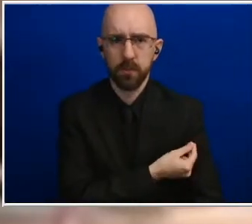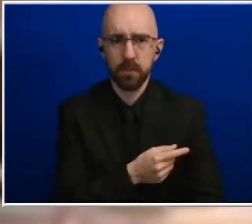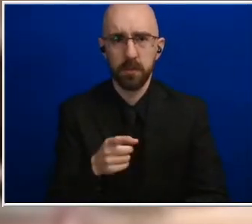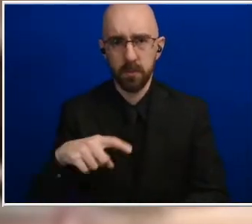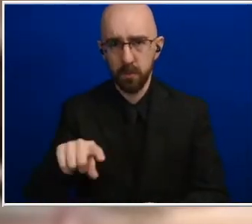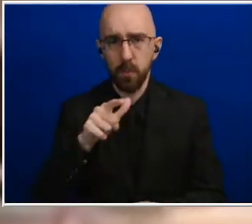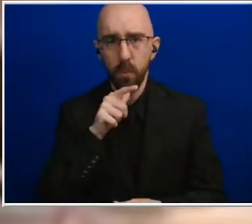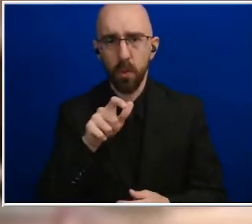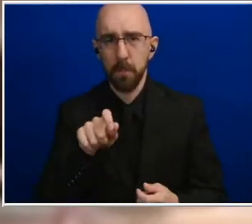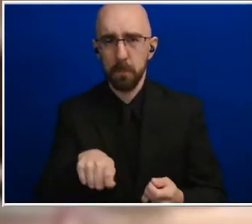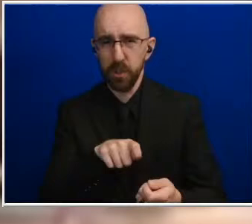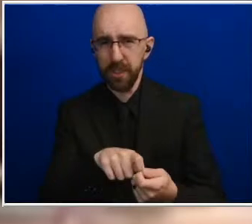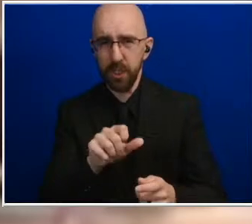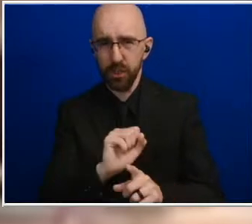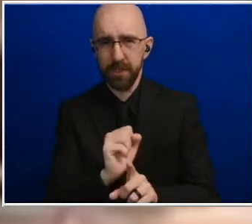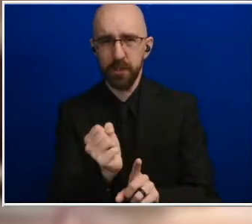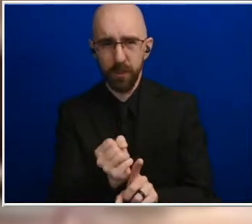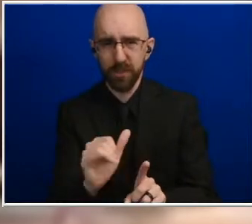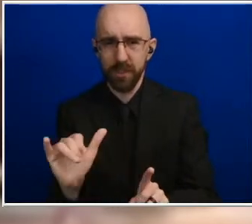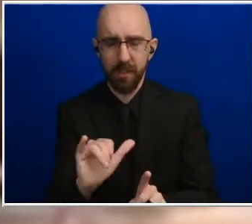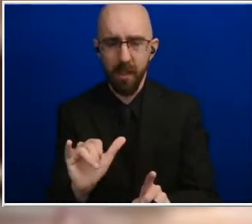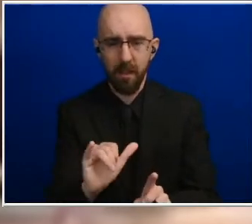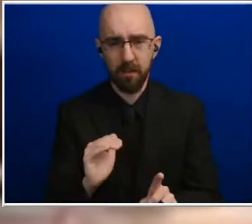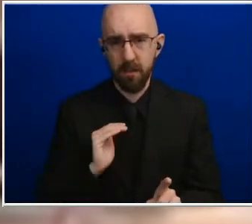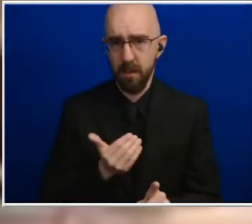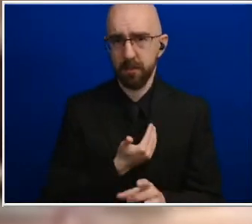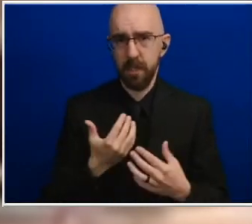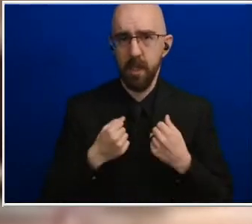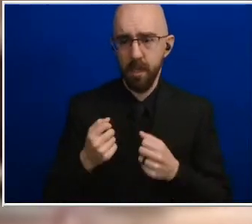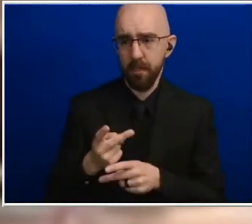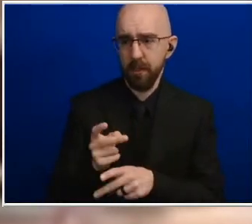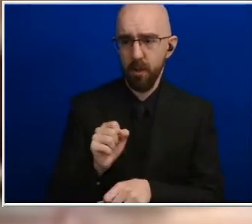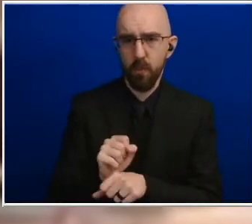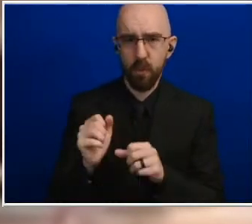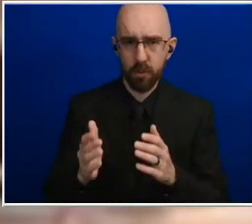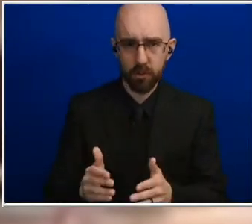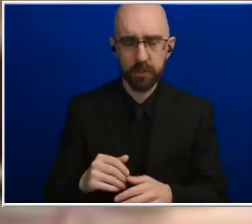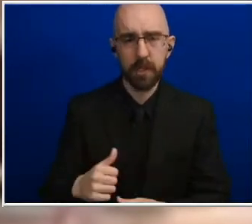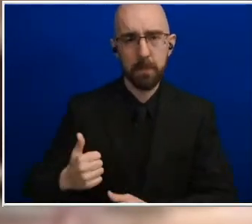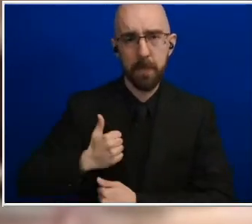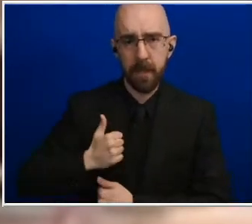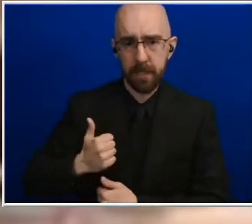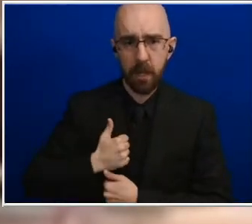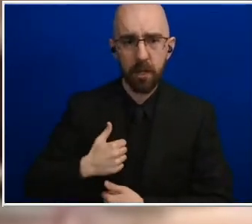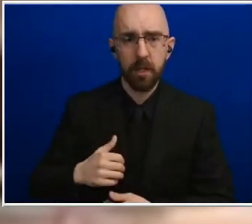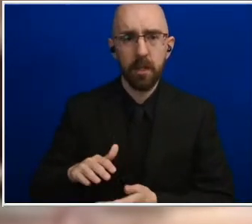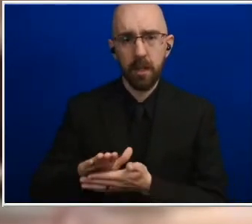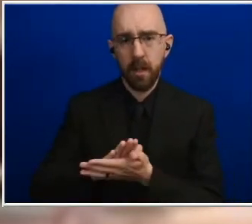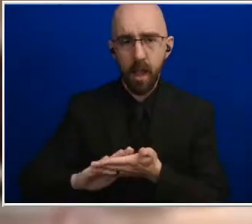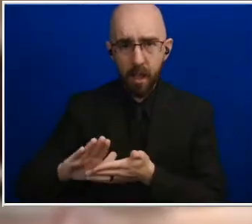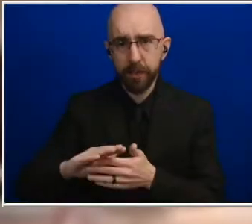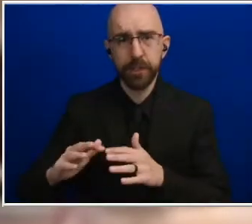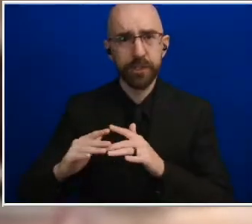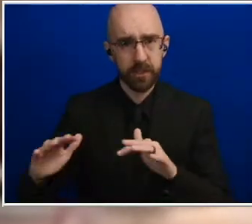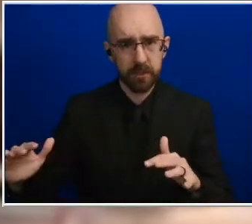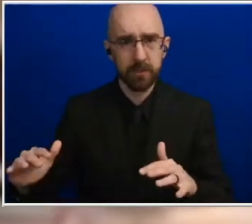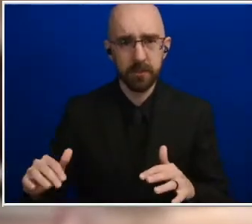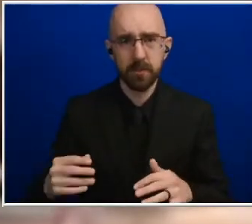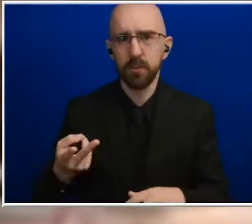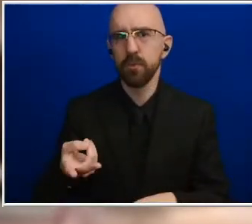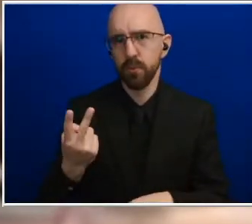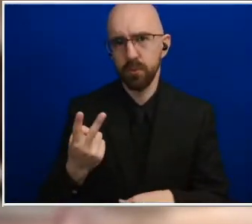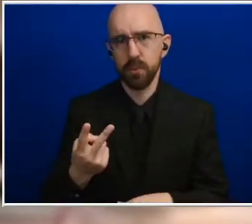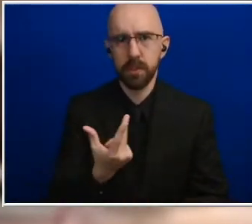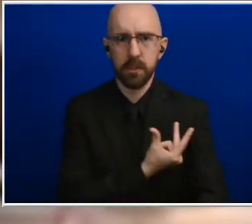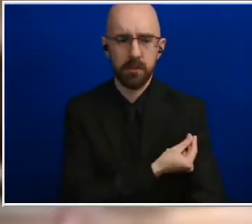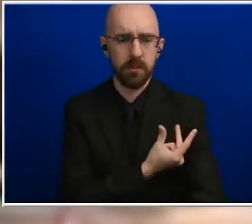particular situations, like us as healthcare workers, military, college, et cetera, 2 doses of